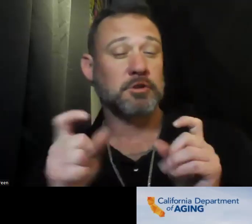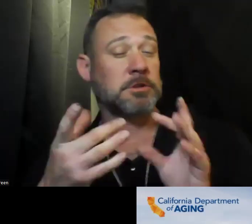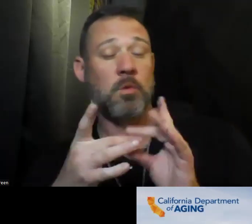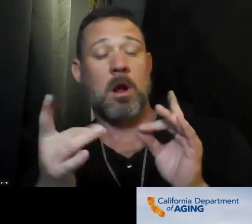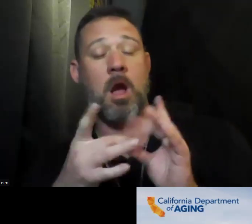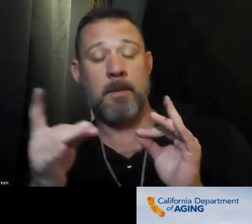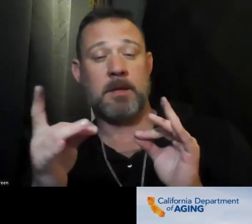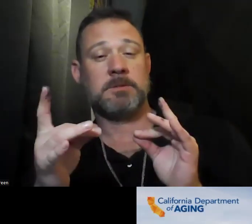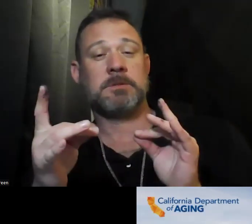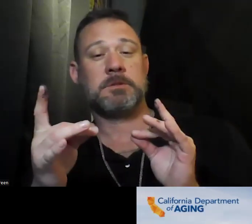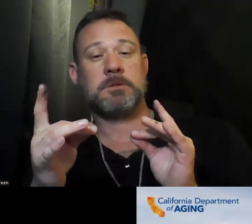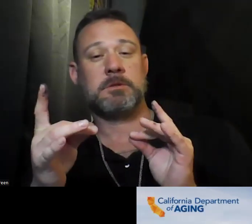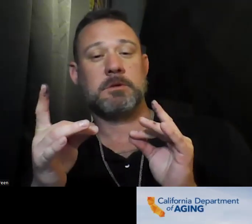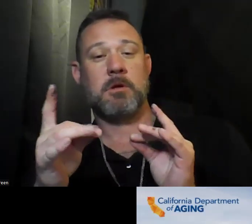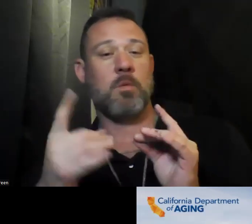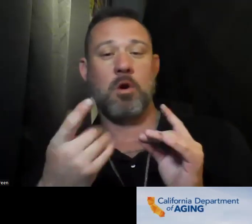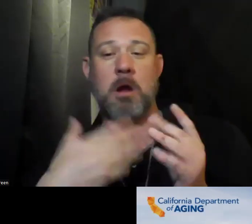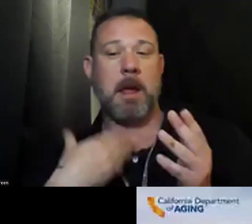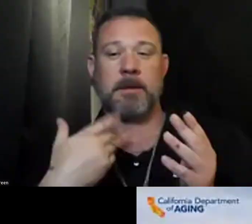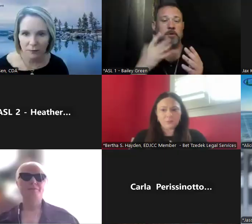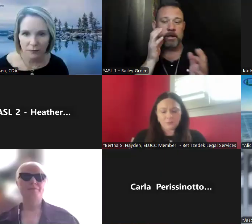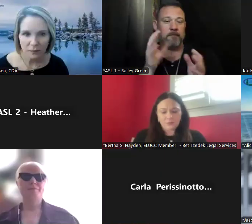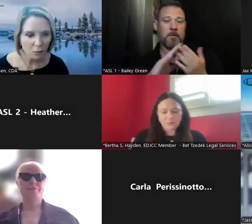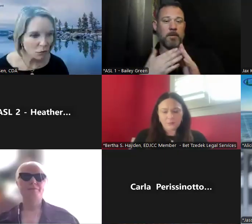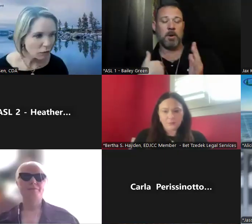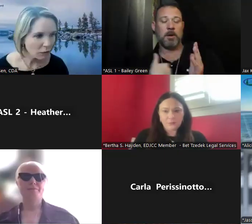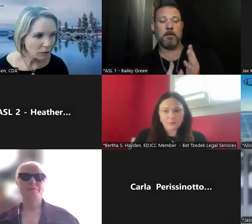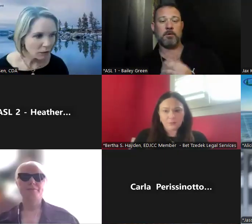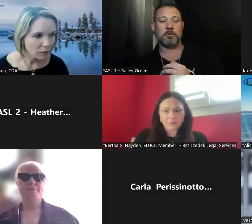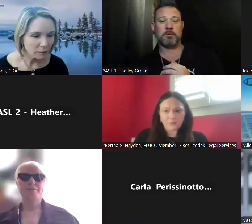we're happy to hear from the committee members. Thank you.